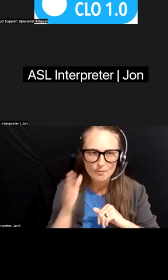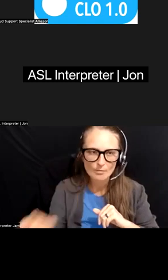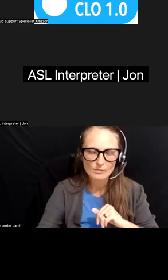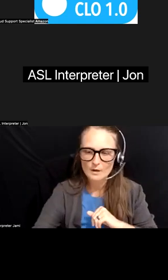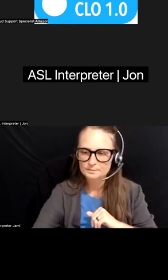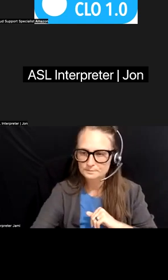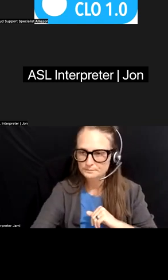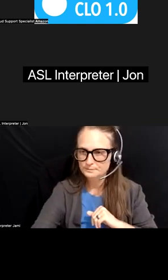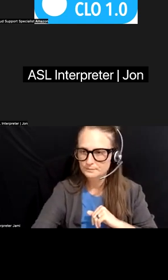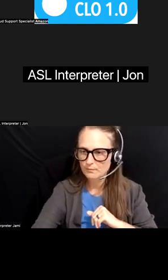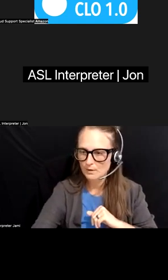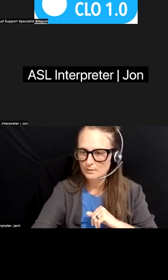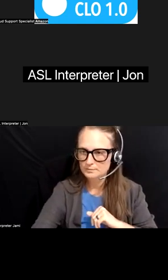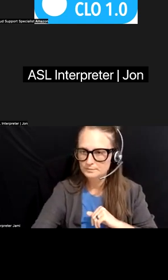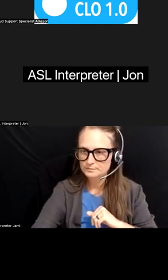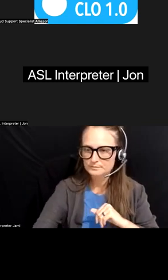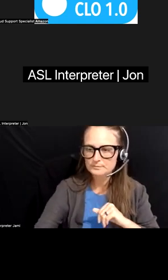That's the idea of cloud computing.